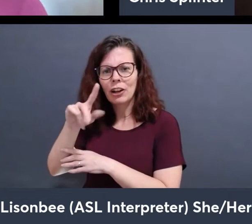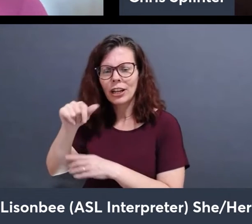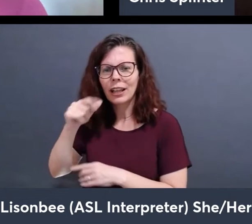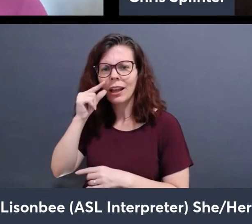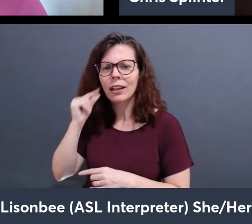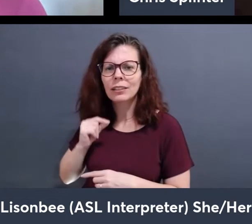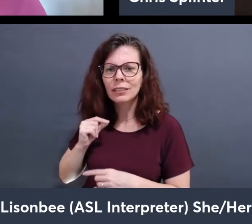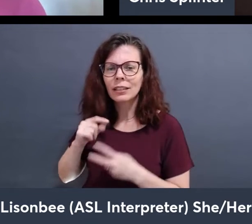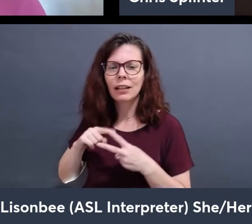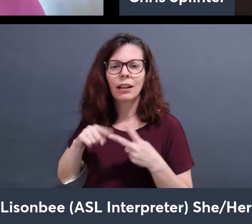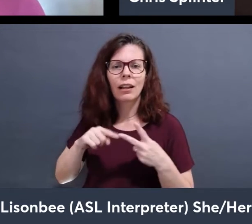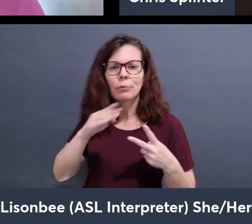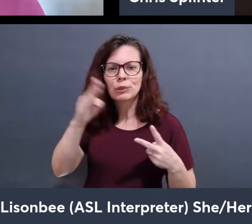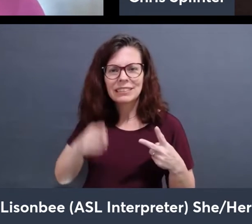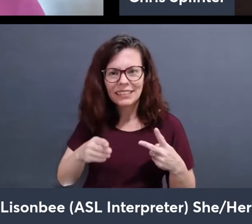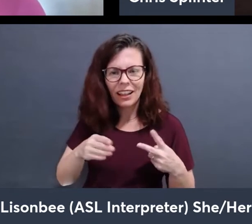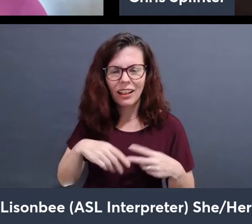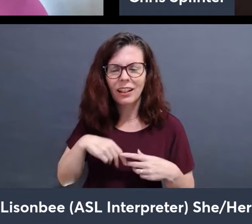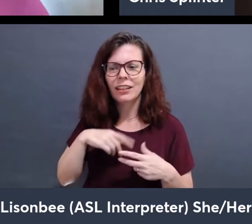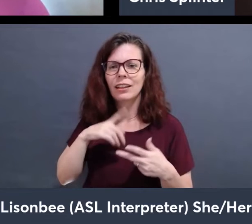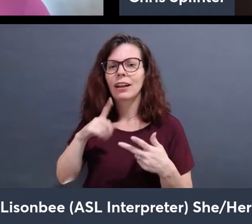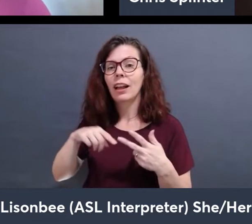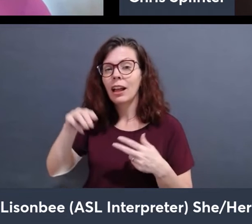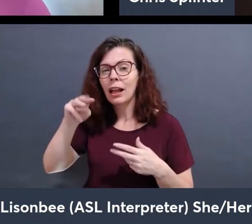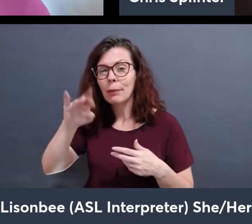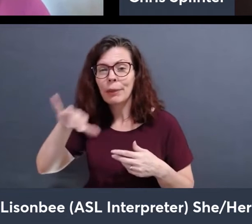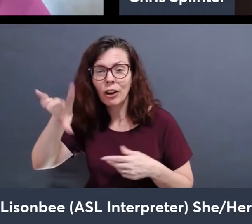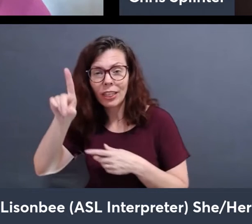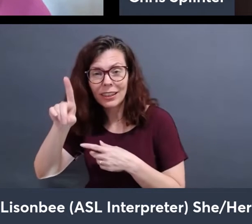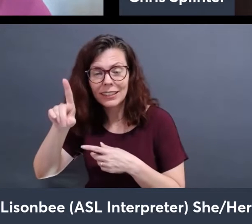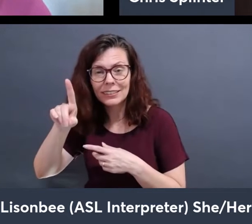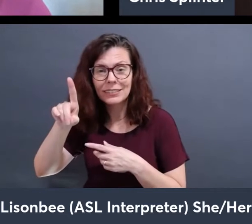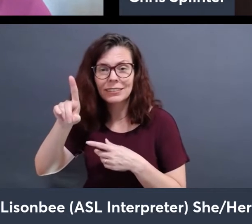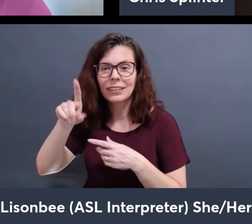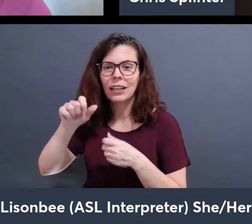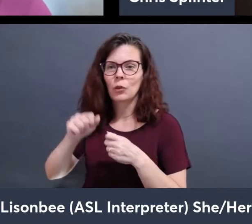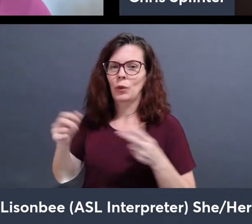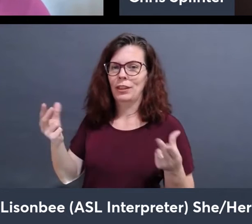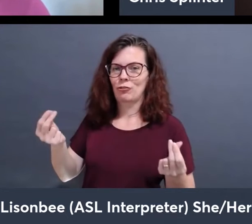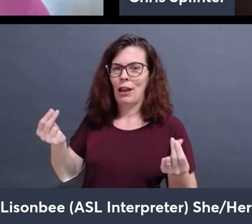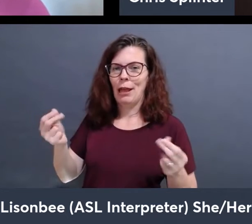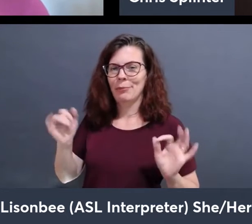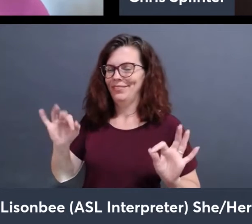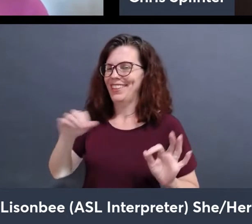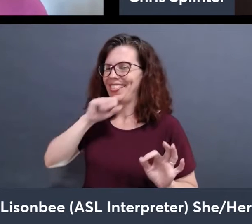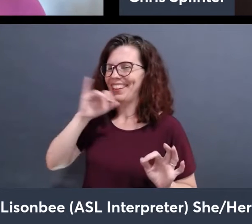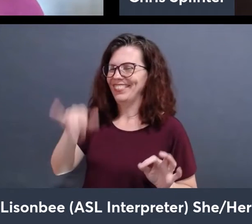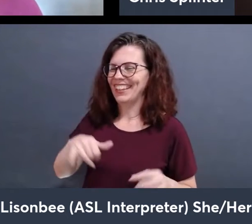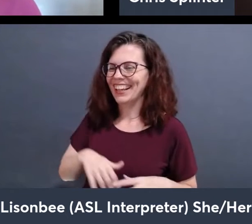Brazil. Let's see. We've got Maryland with the crab. I love that.